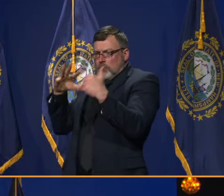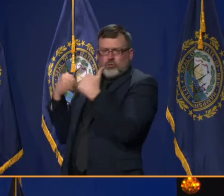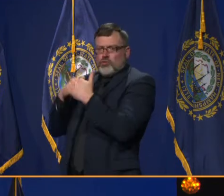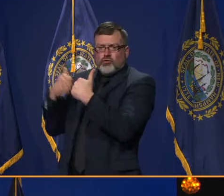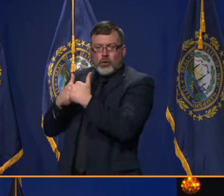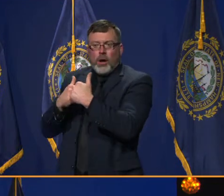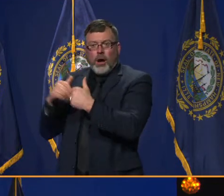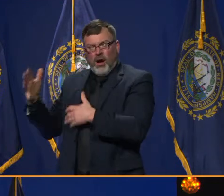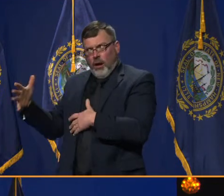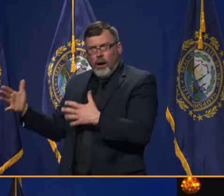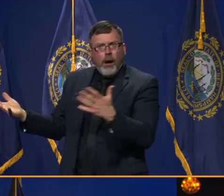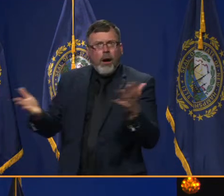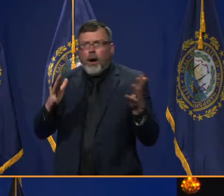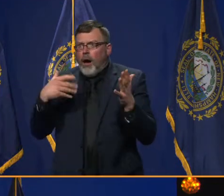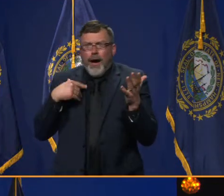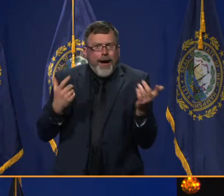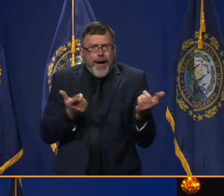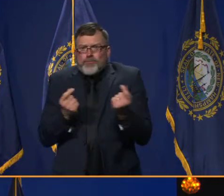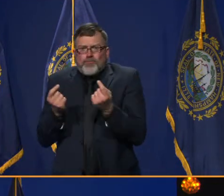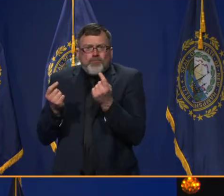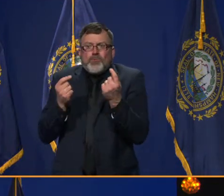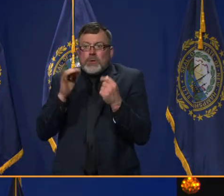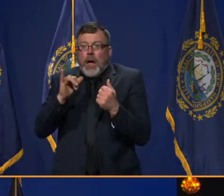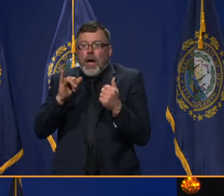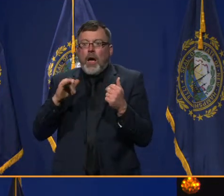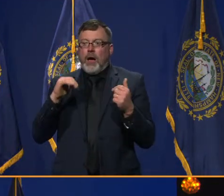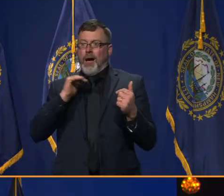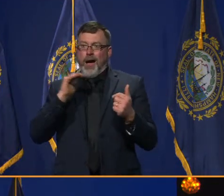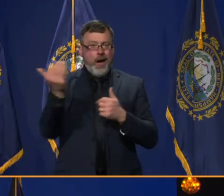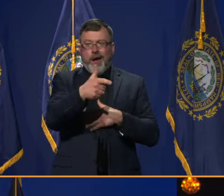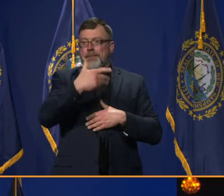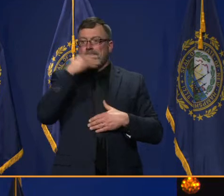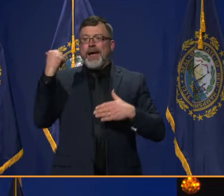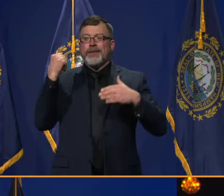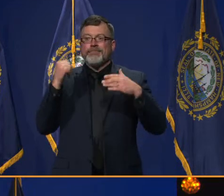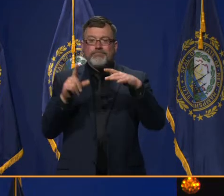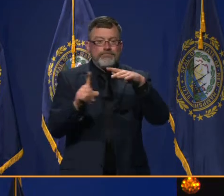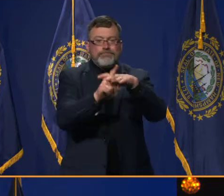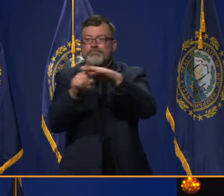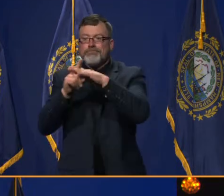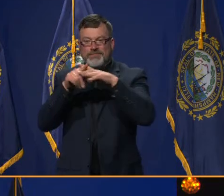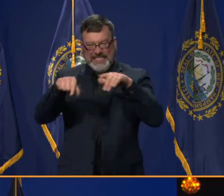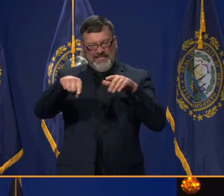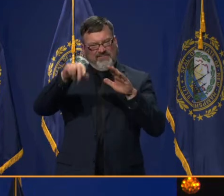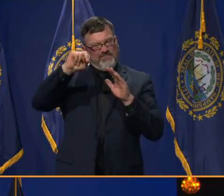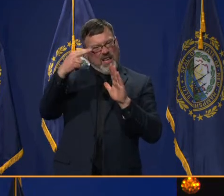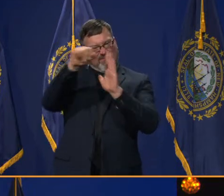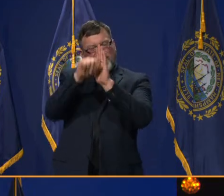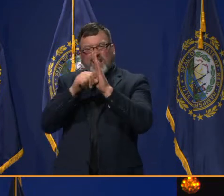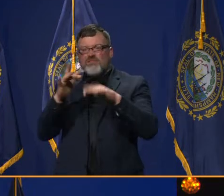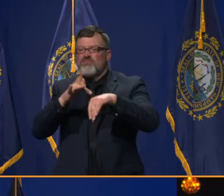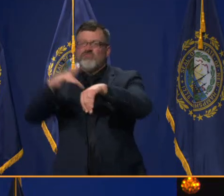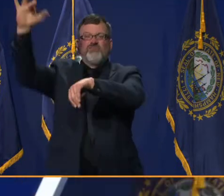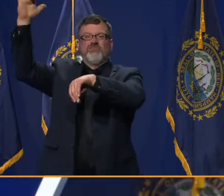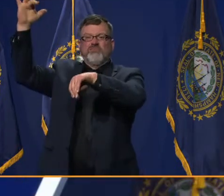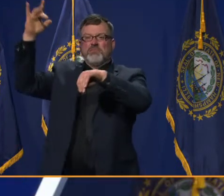opportunity to allow the best of Granite Staters to shine through. There were literally hundreds of heartwarming